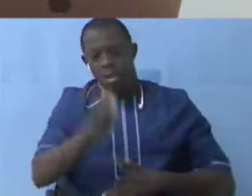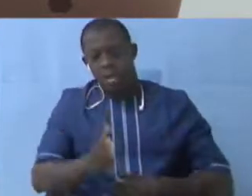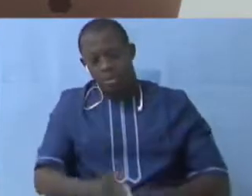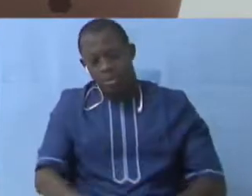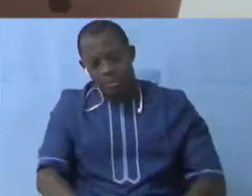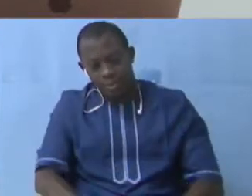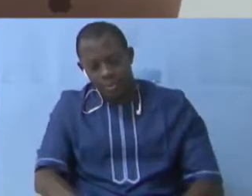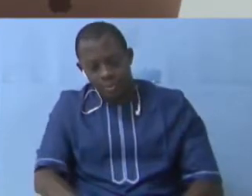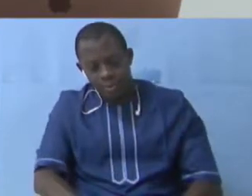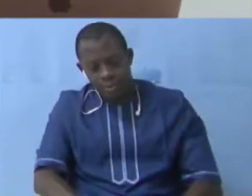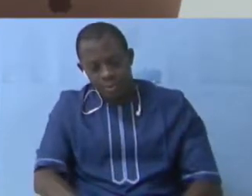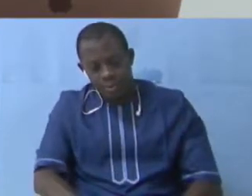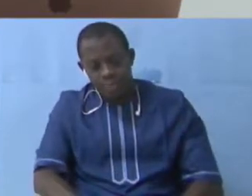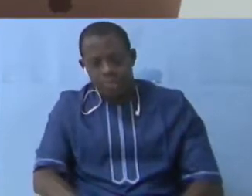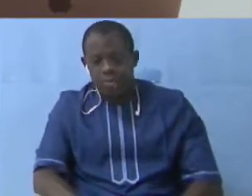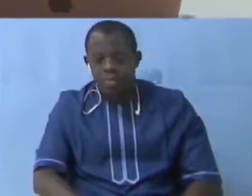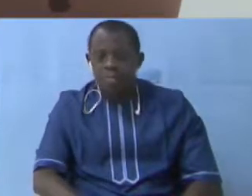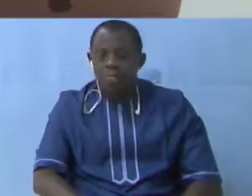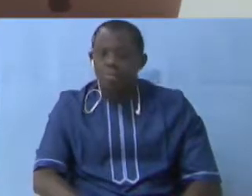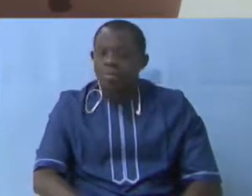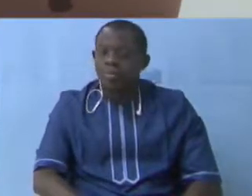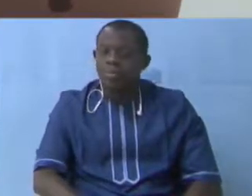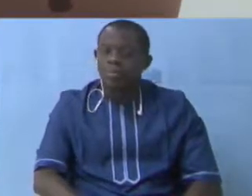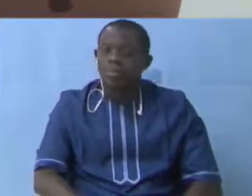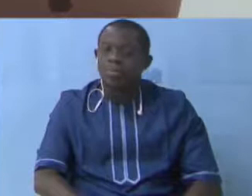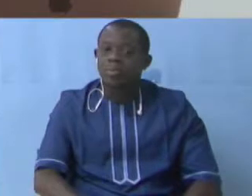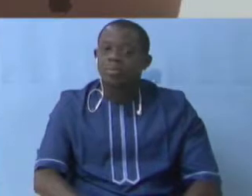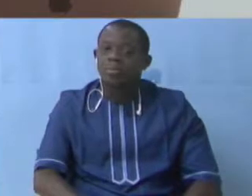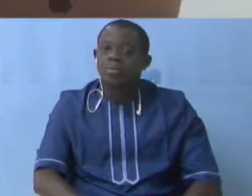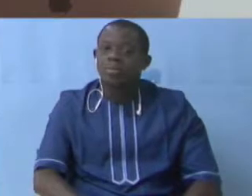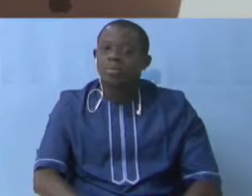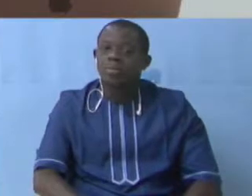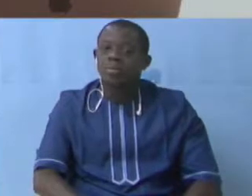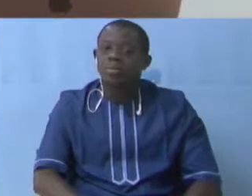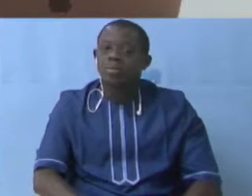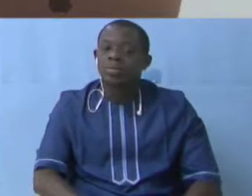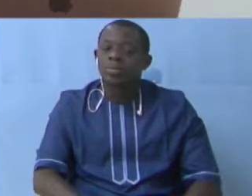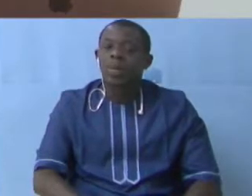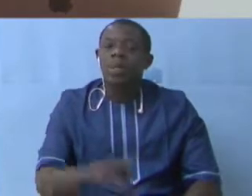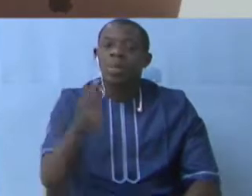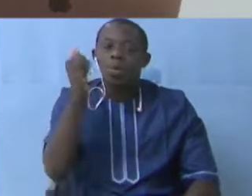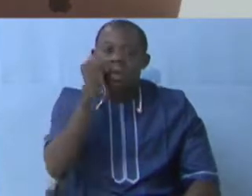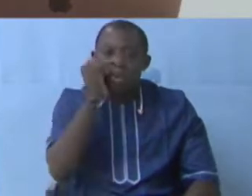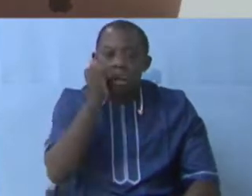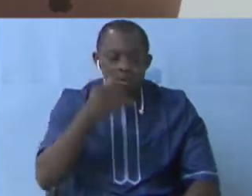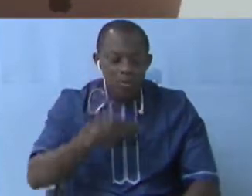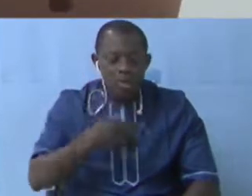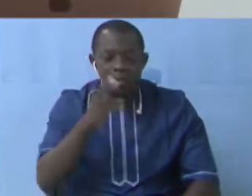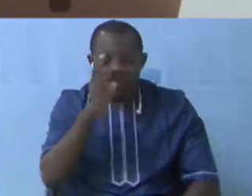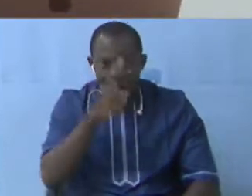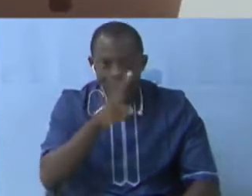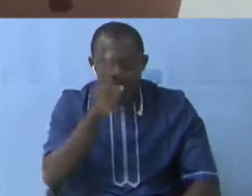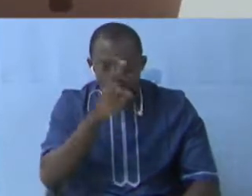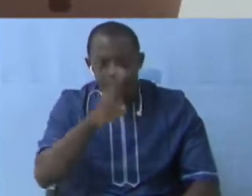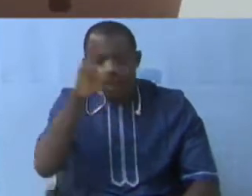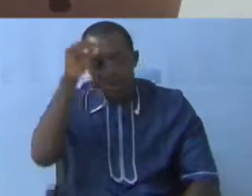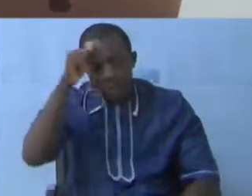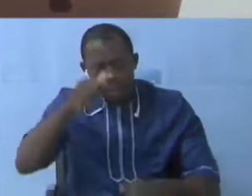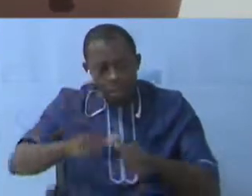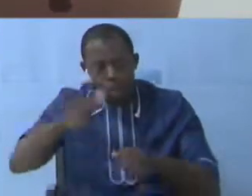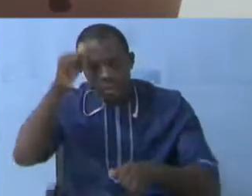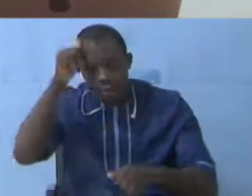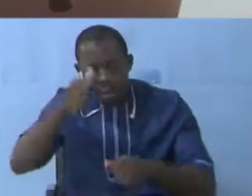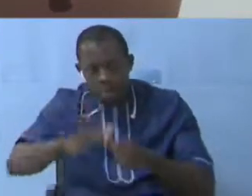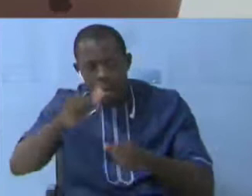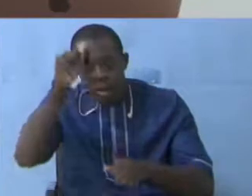taxaw pour xeex yelleefi doomu aadama always try to remind the government saa yu nekk rek day dañuy fexe pour fàttali